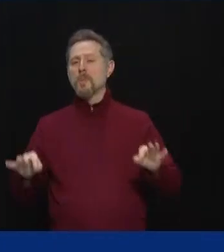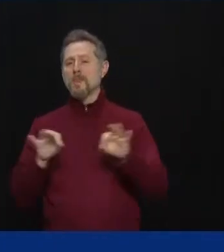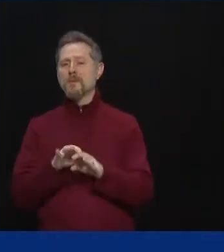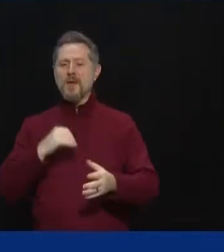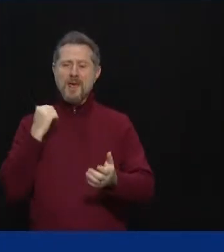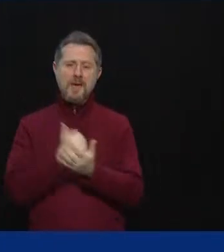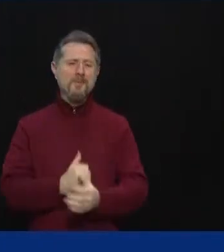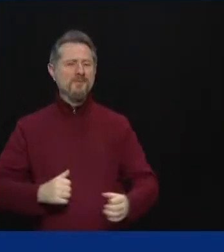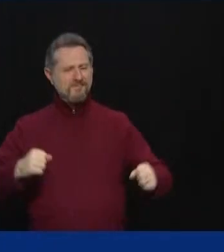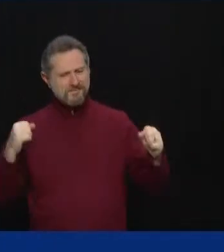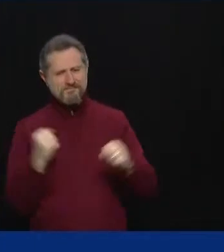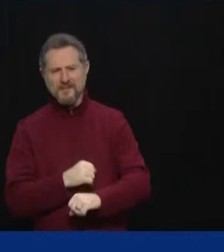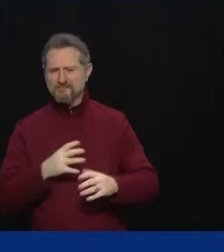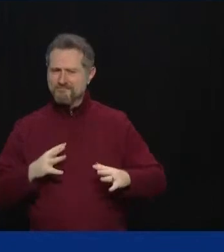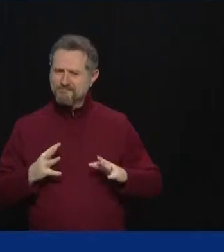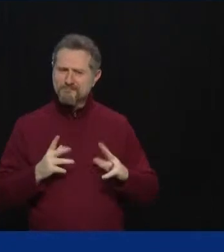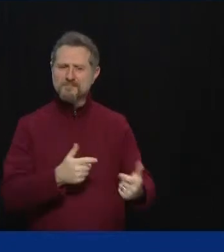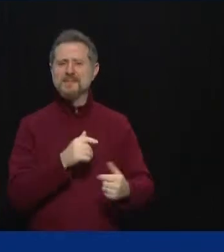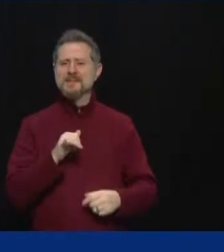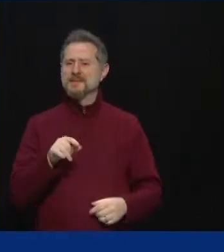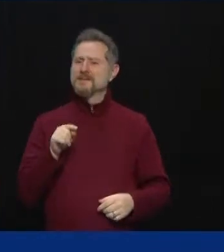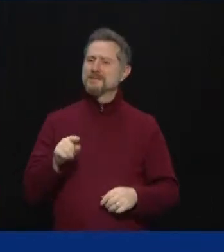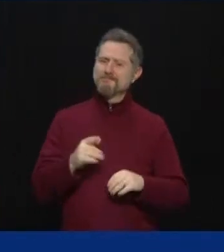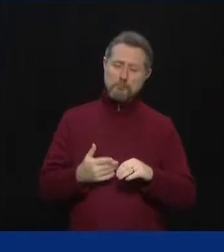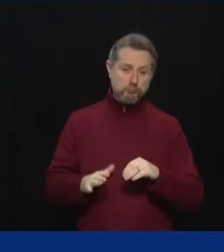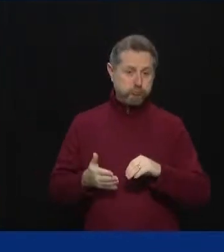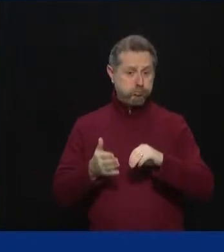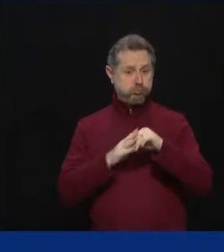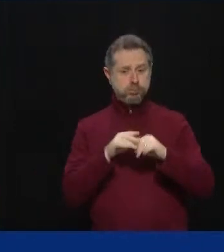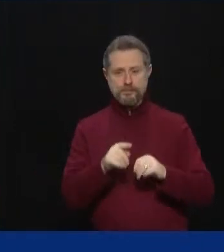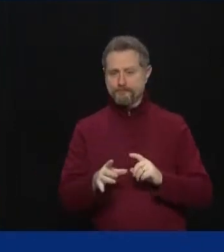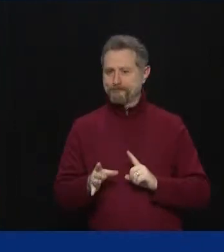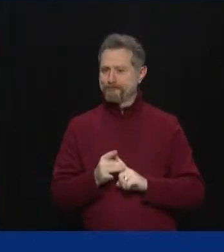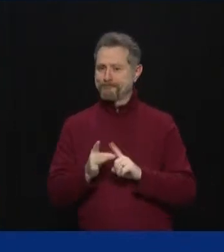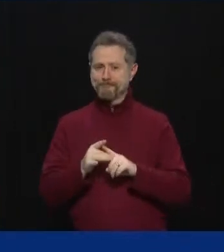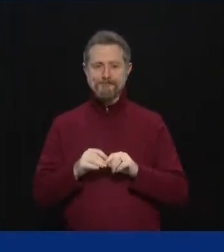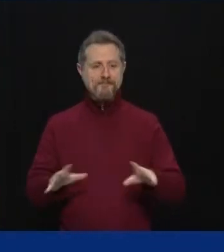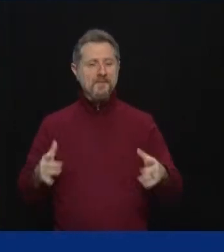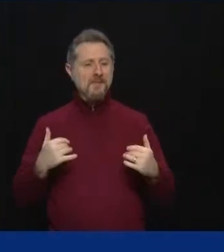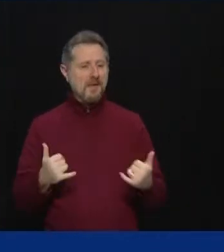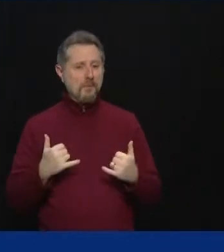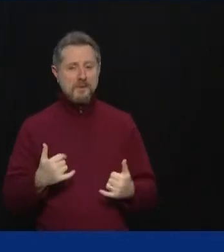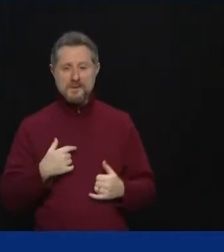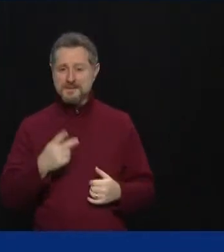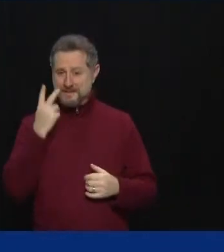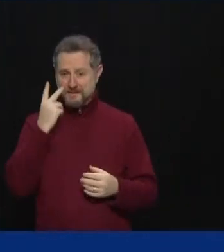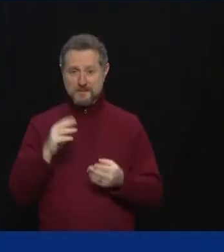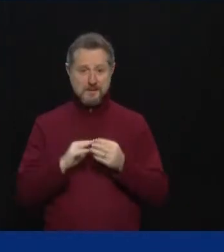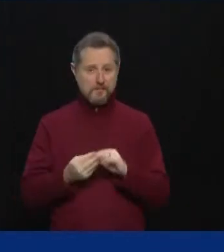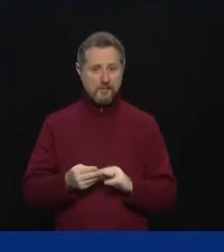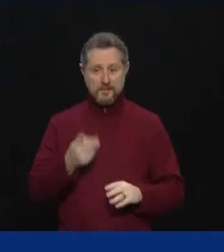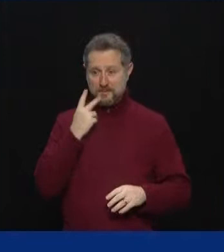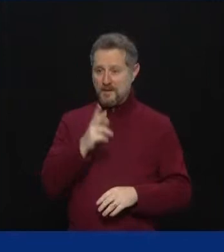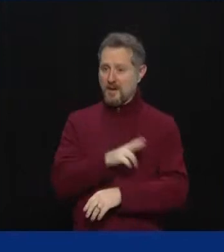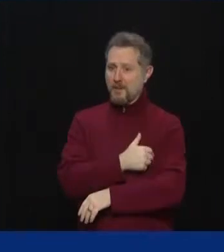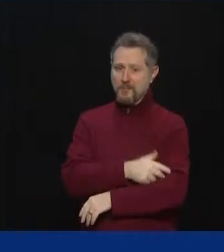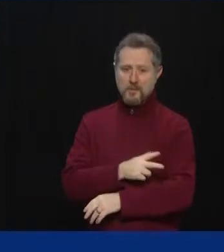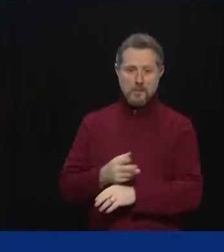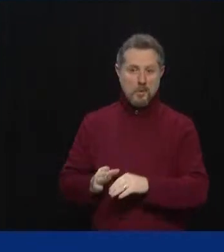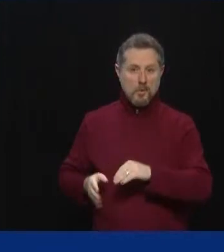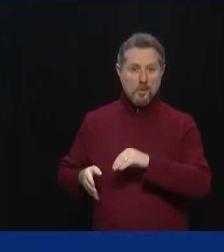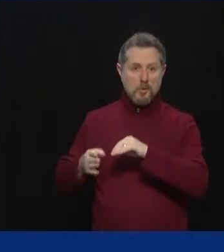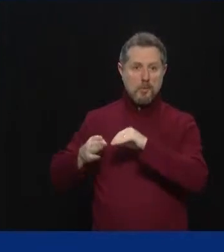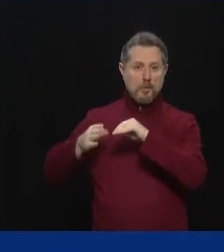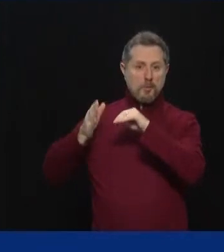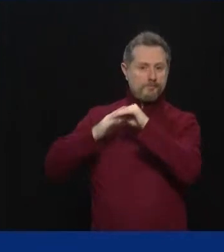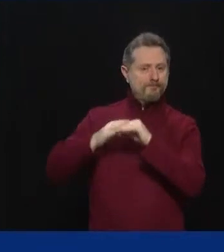this impending surge. And that's exactly what's happening at this point. We've seen the numbers. We've seen hospitalizations go up. We've